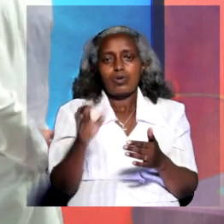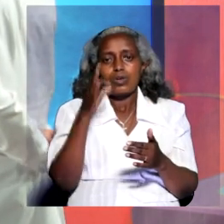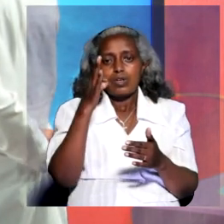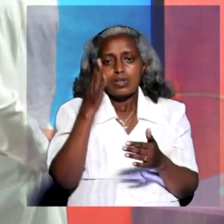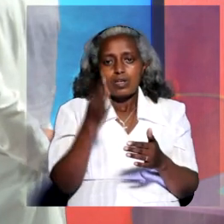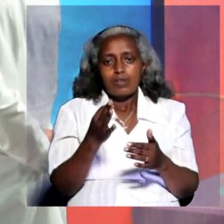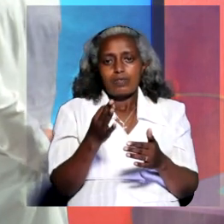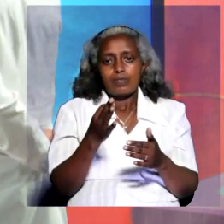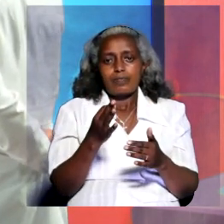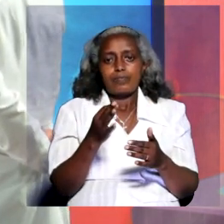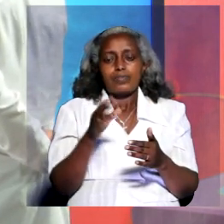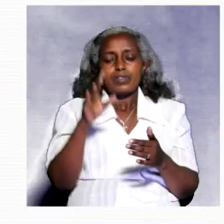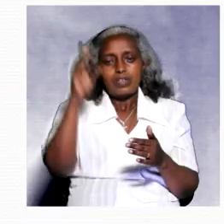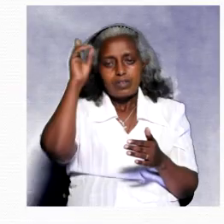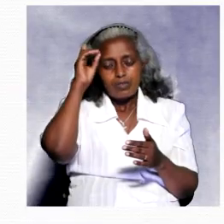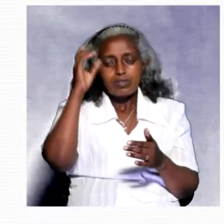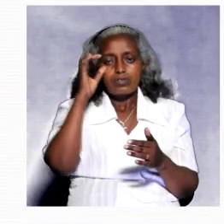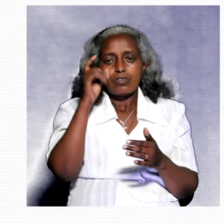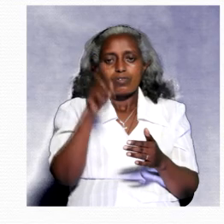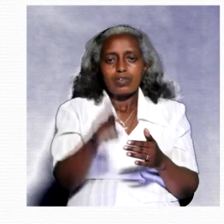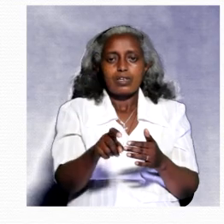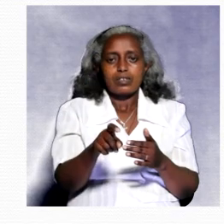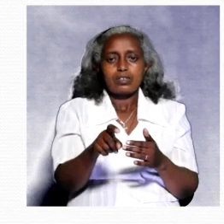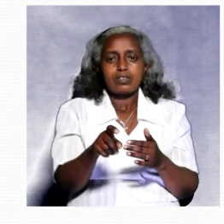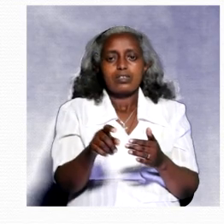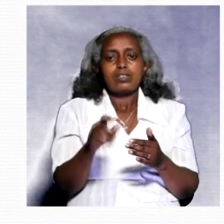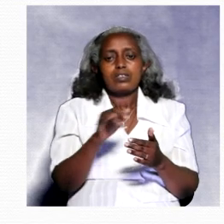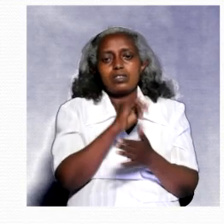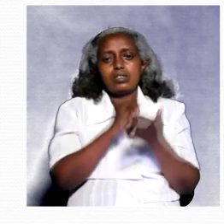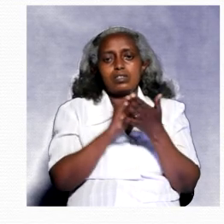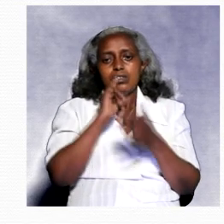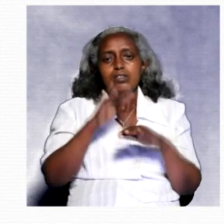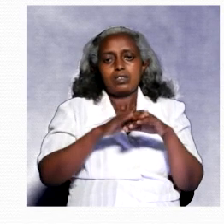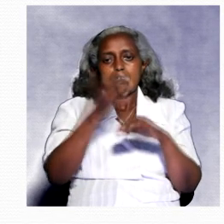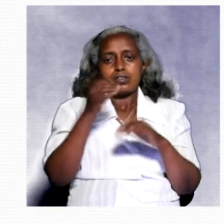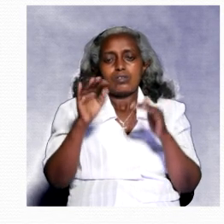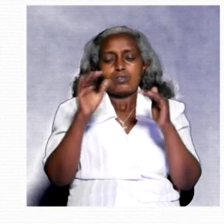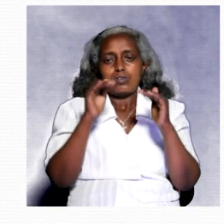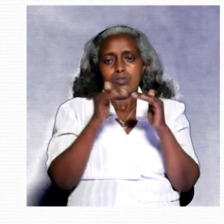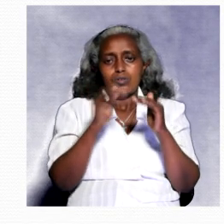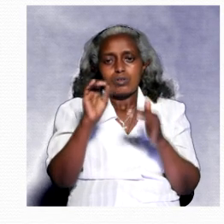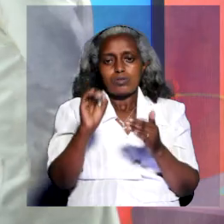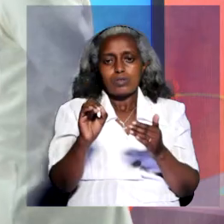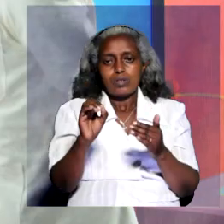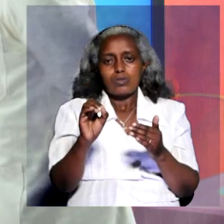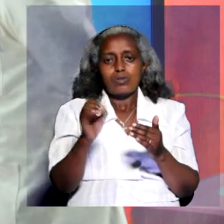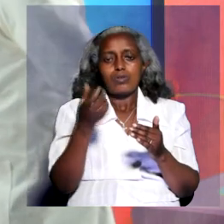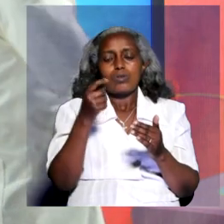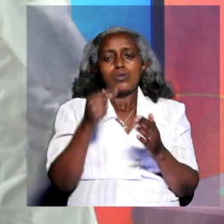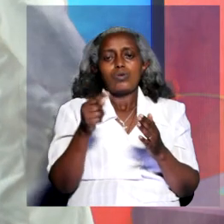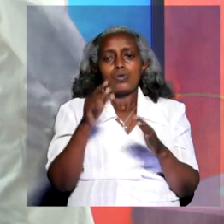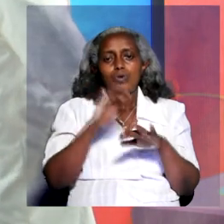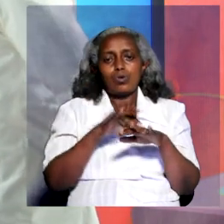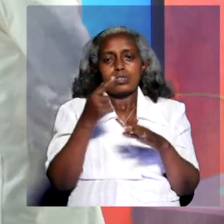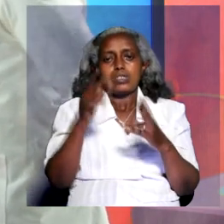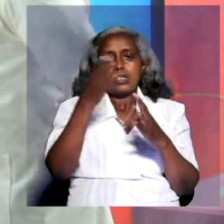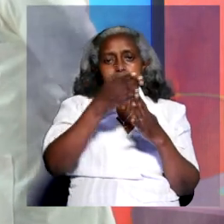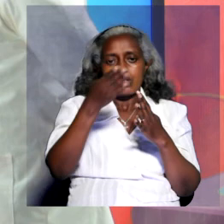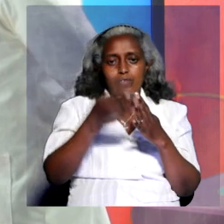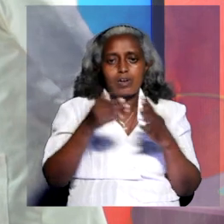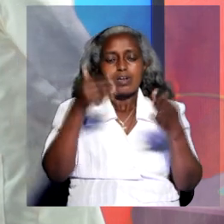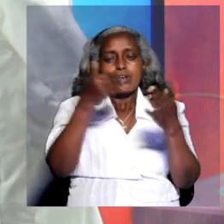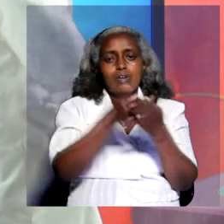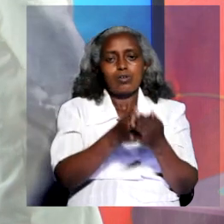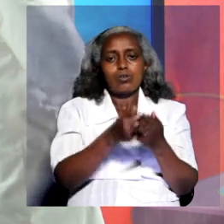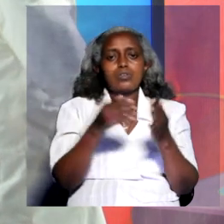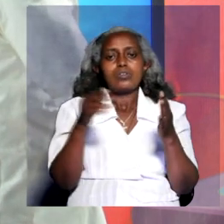if derivative of x is this greater or equal to 0 on the interval, close